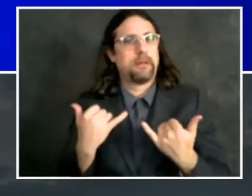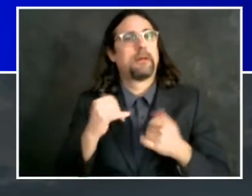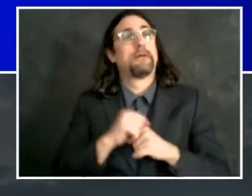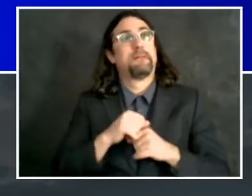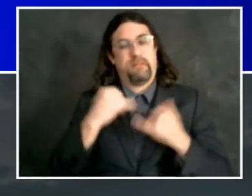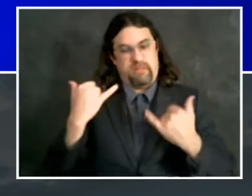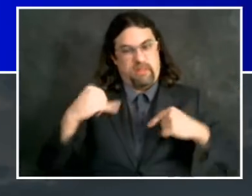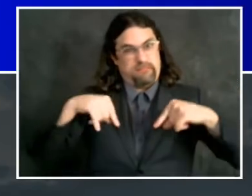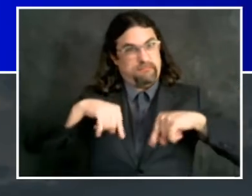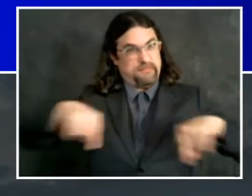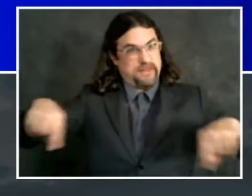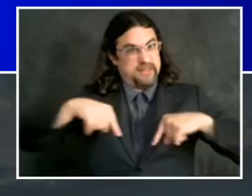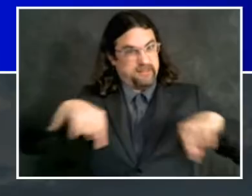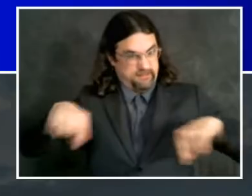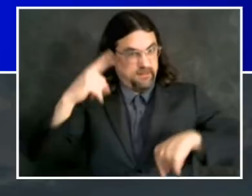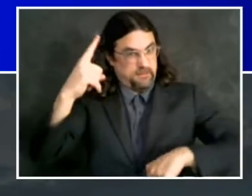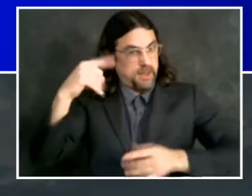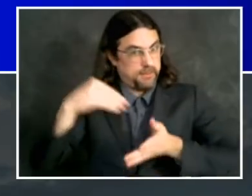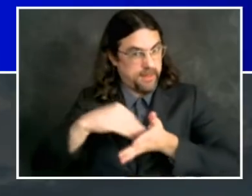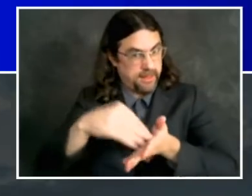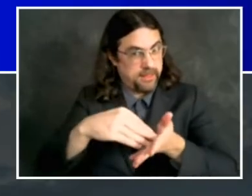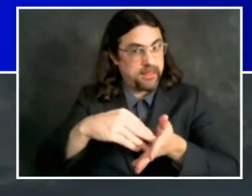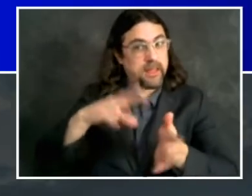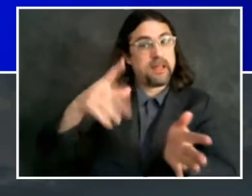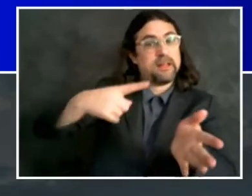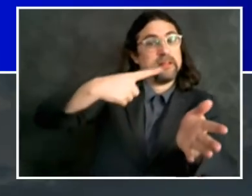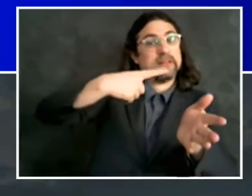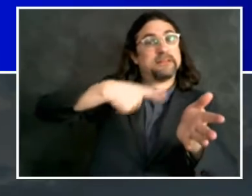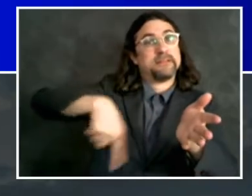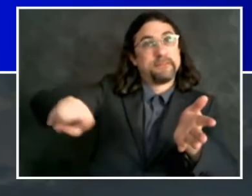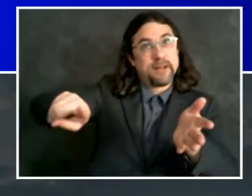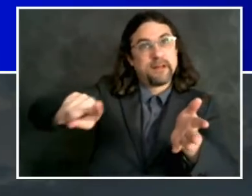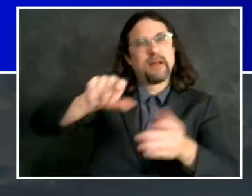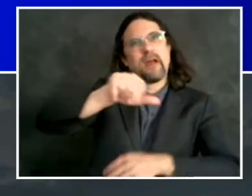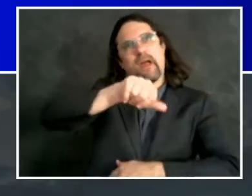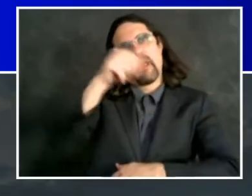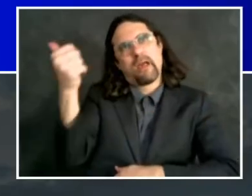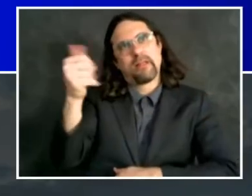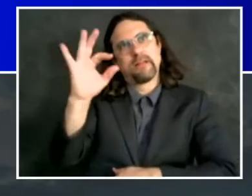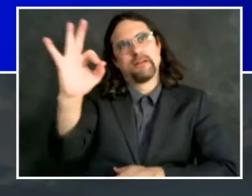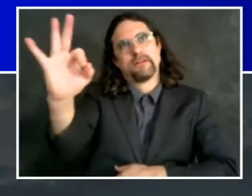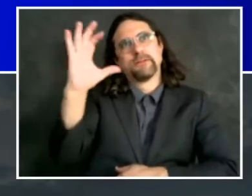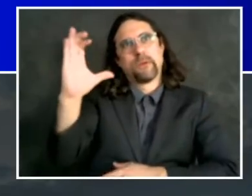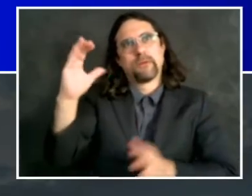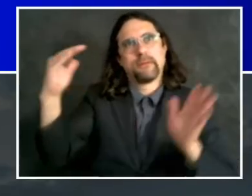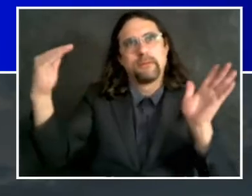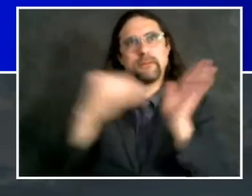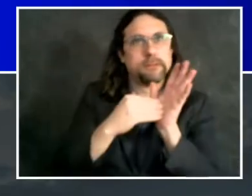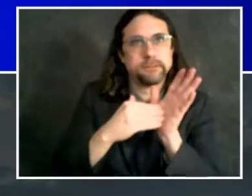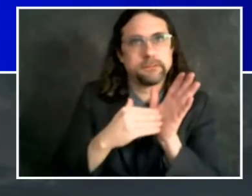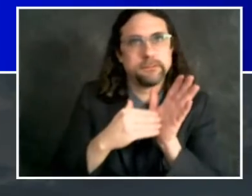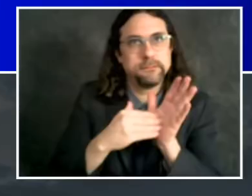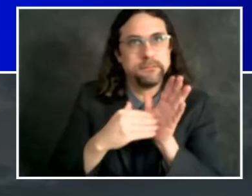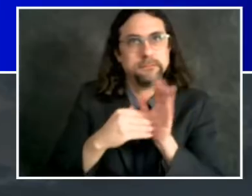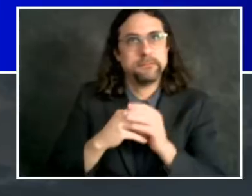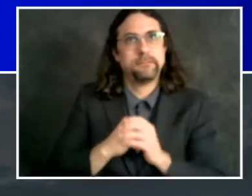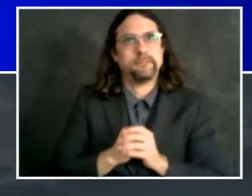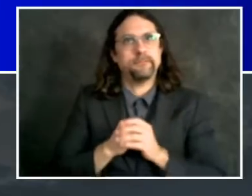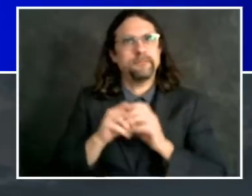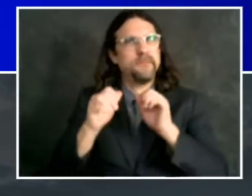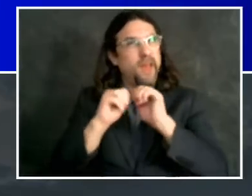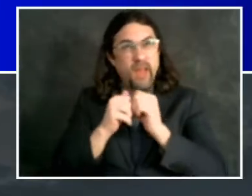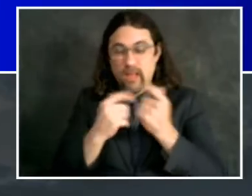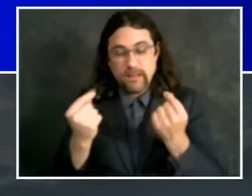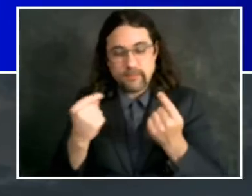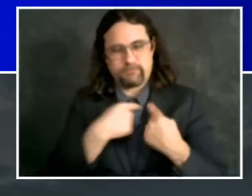speak. We're sending fabric to the factory in Vietnam so they can make even more. Now, this